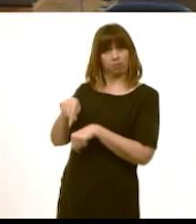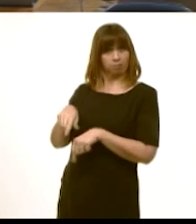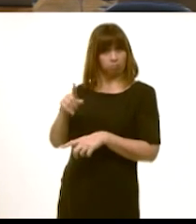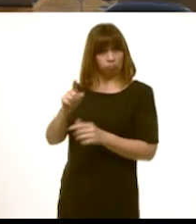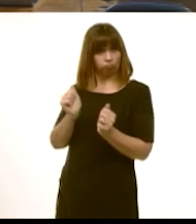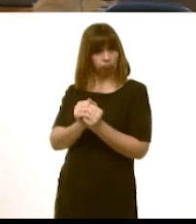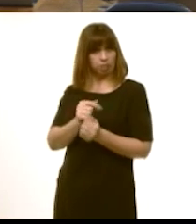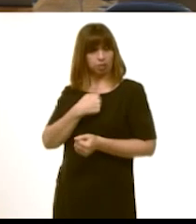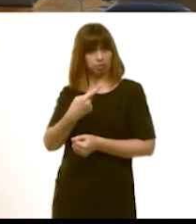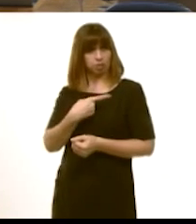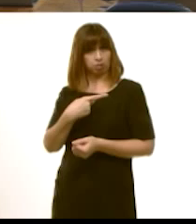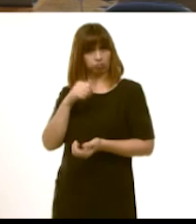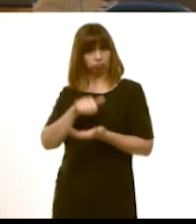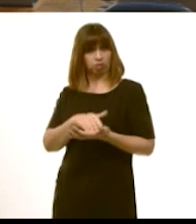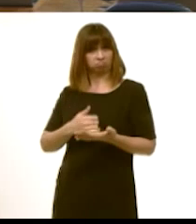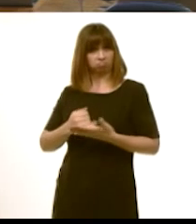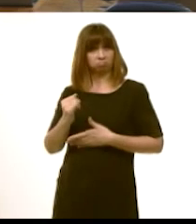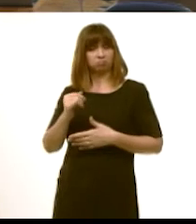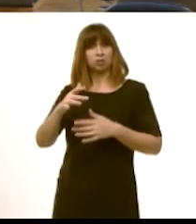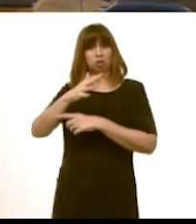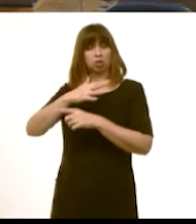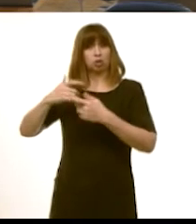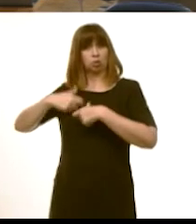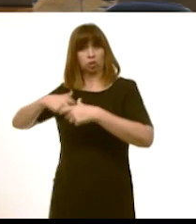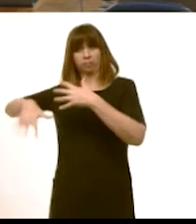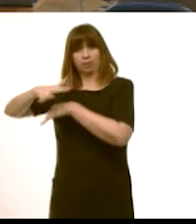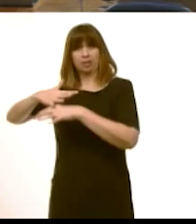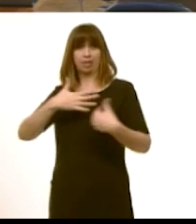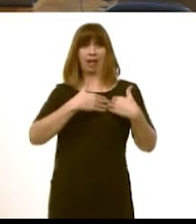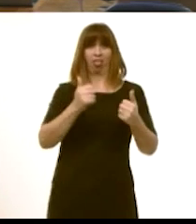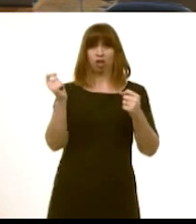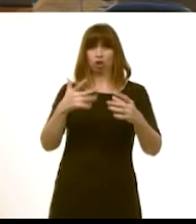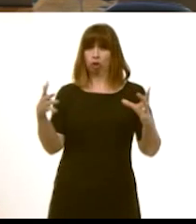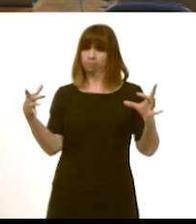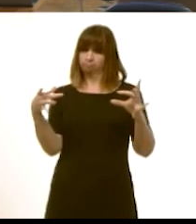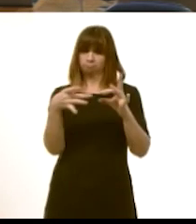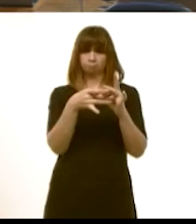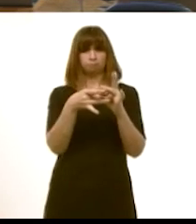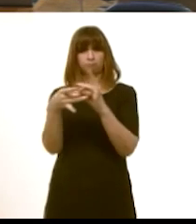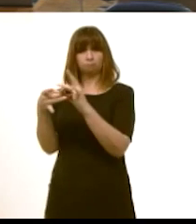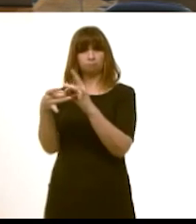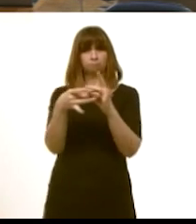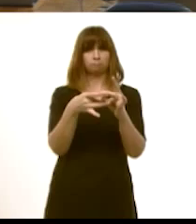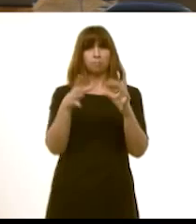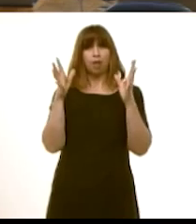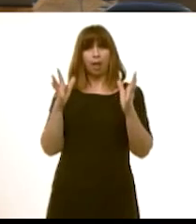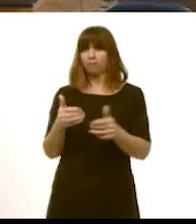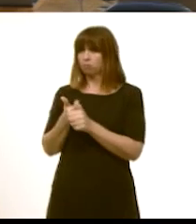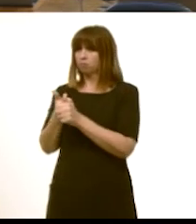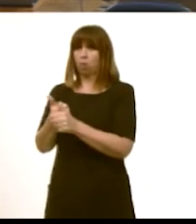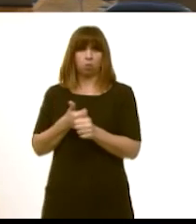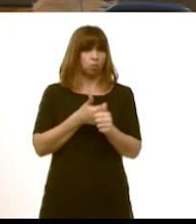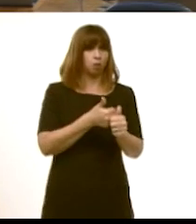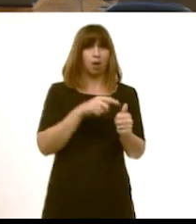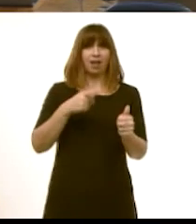with me that social care and health go hand in hand, that you have to support both arms, otherwise they